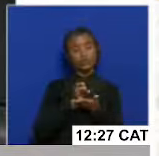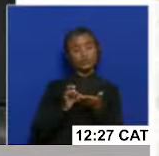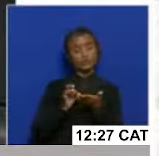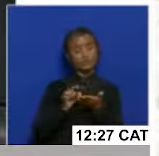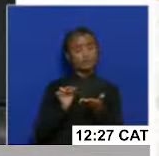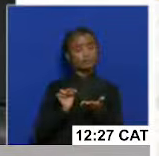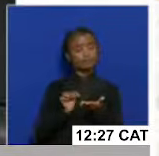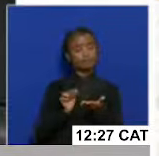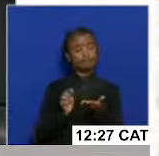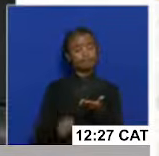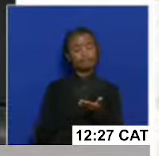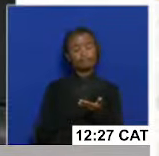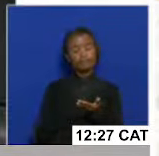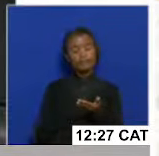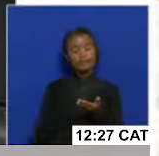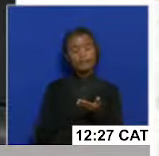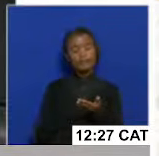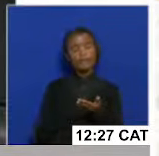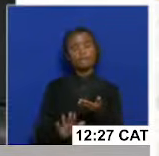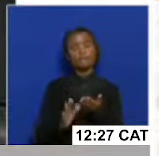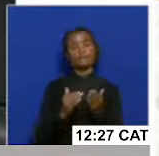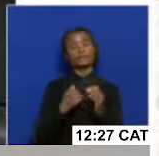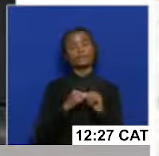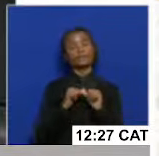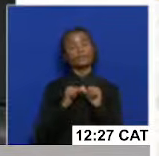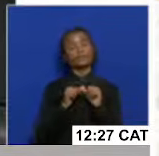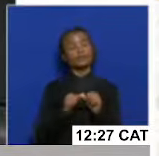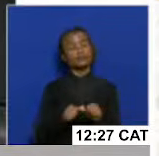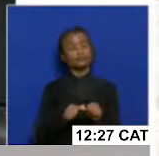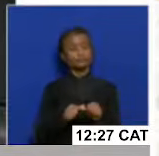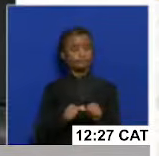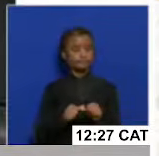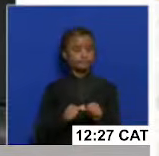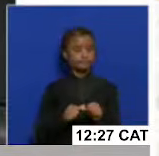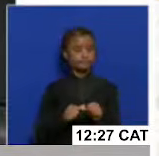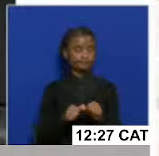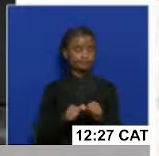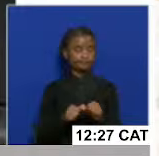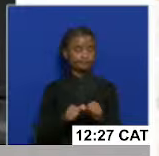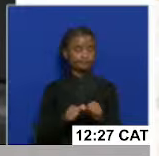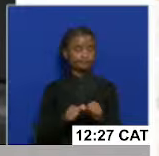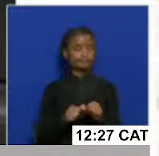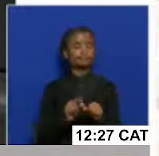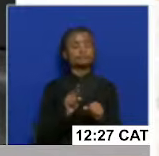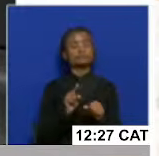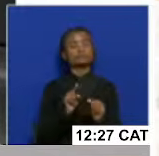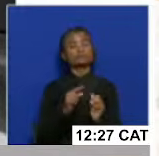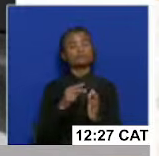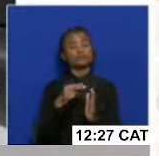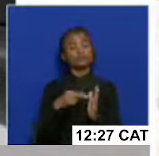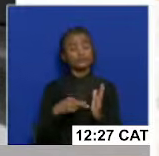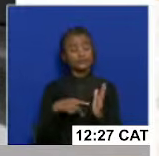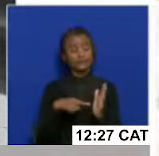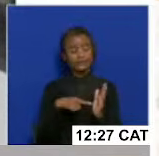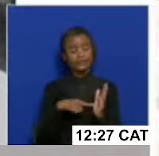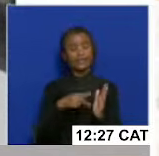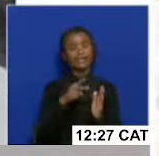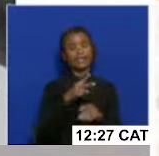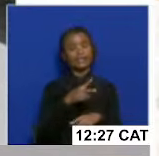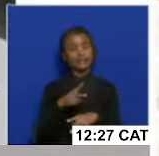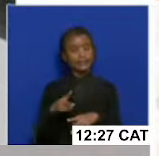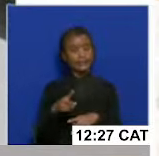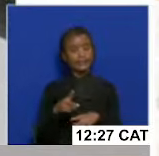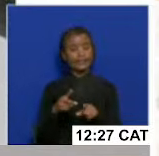If you continue on, Witness K, there's a further forwarded message at the bottom of the page there.